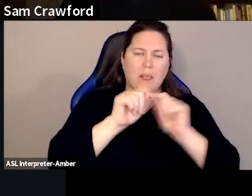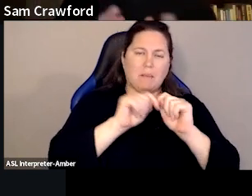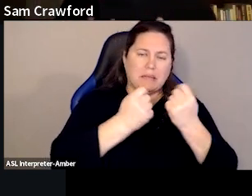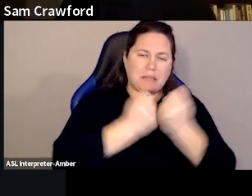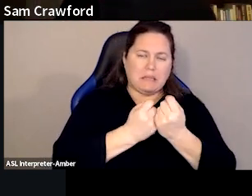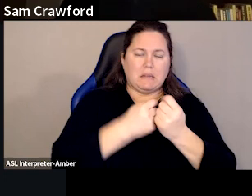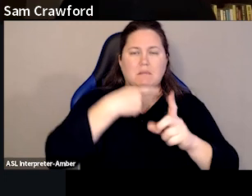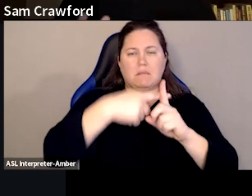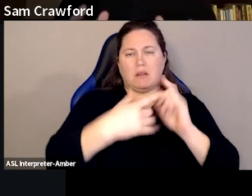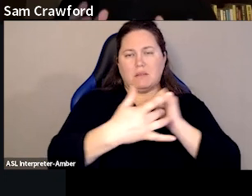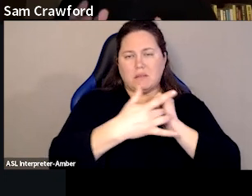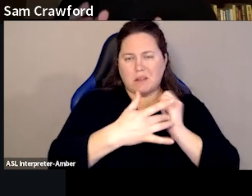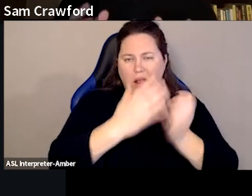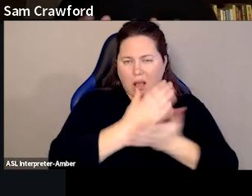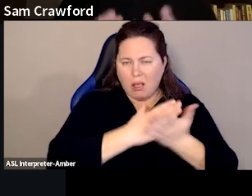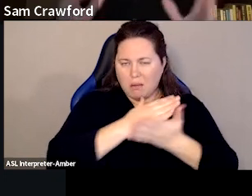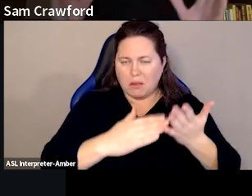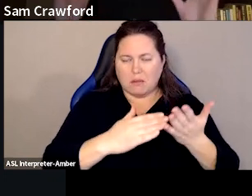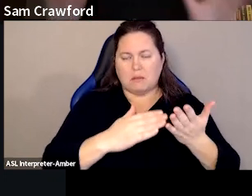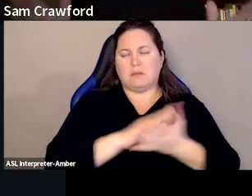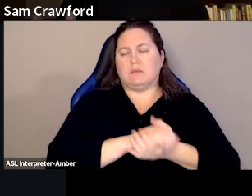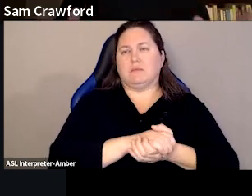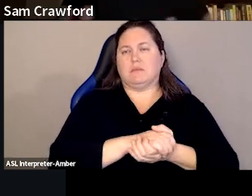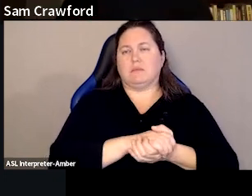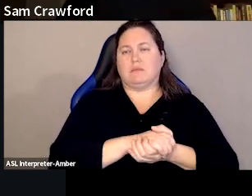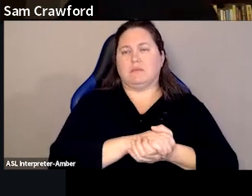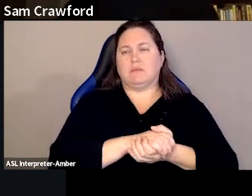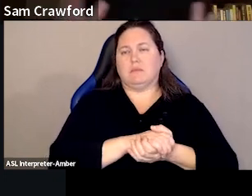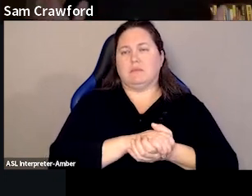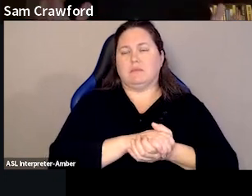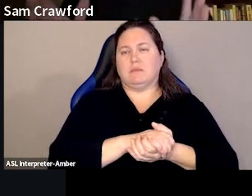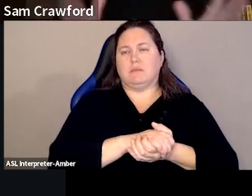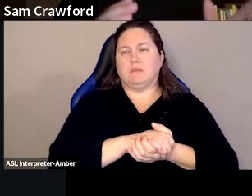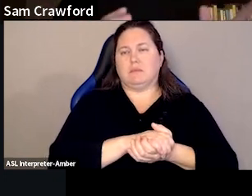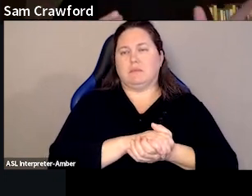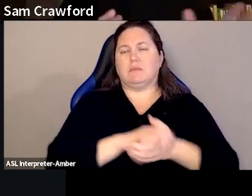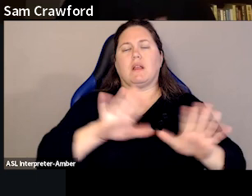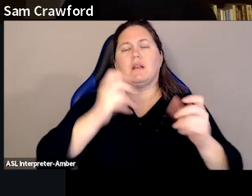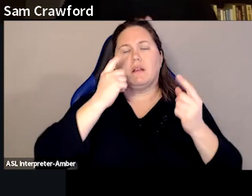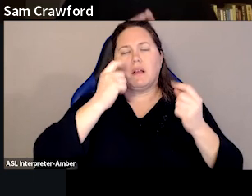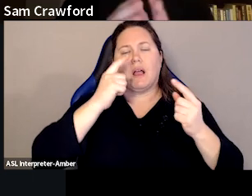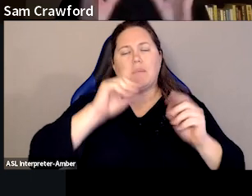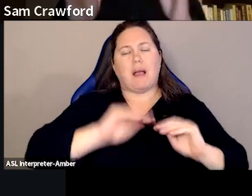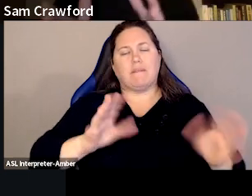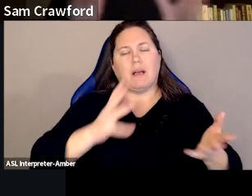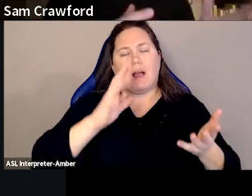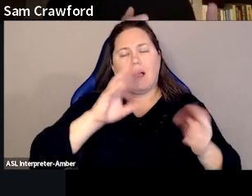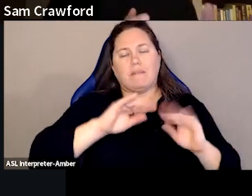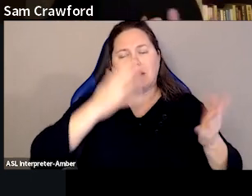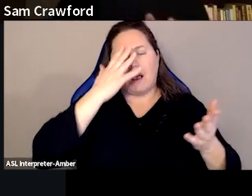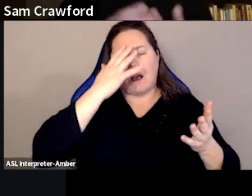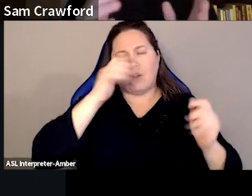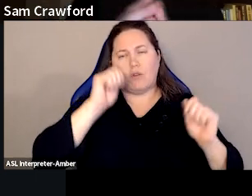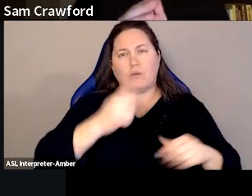elements, whatever they may be. And obviously, I'm not silly. I know you can get this much cheaper. I know you can get both